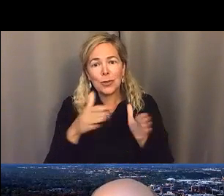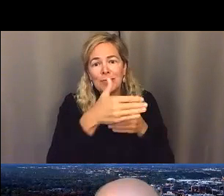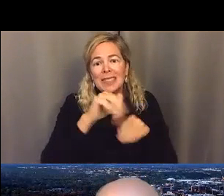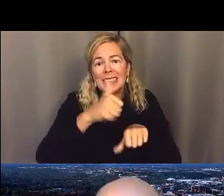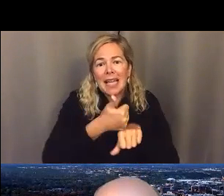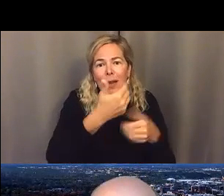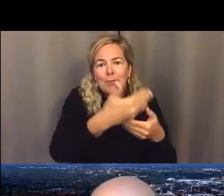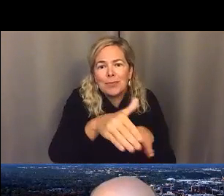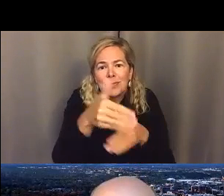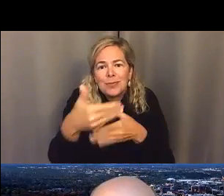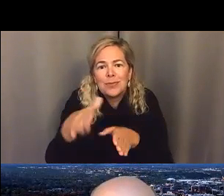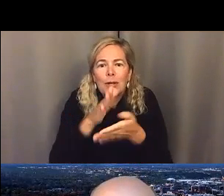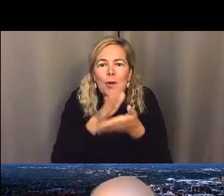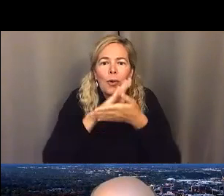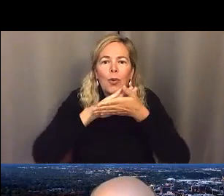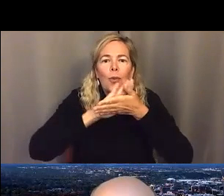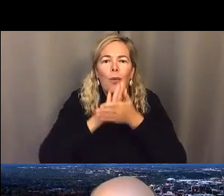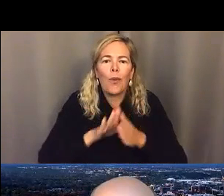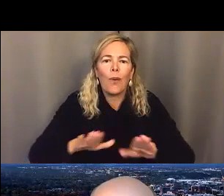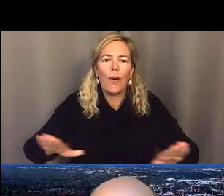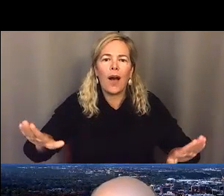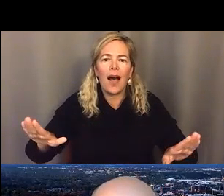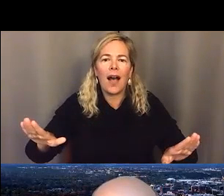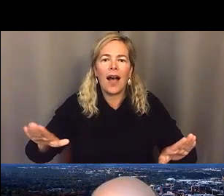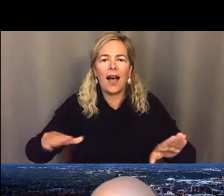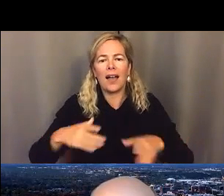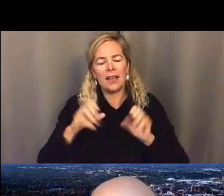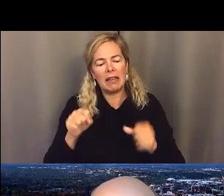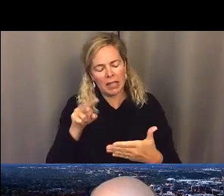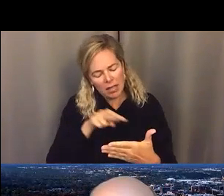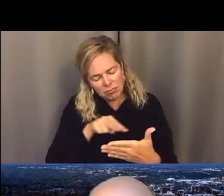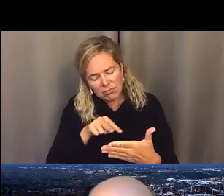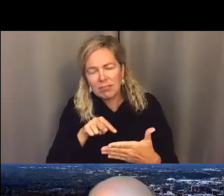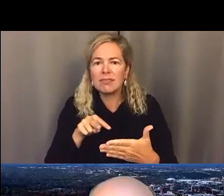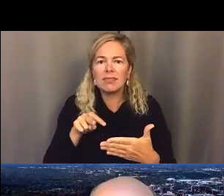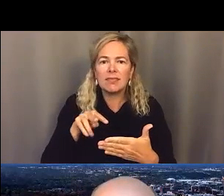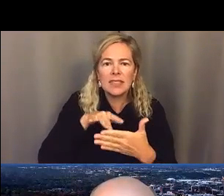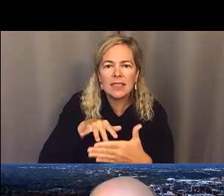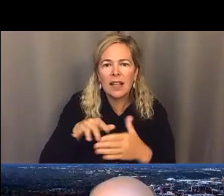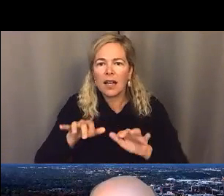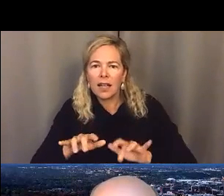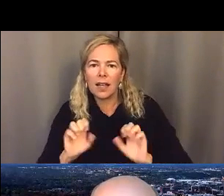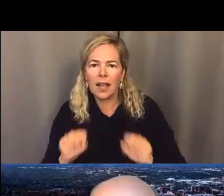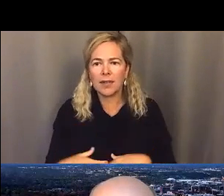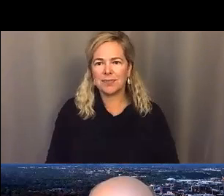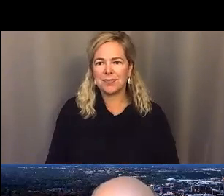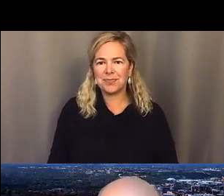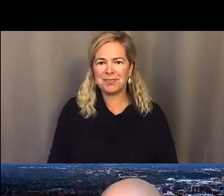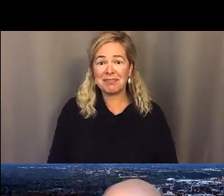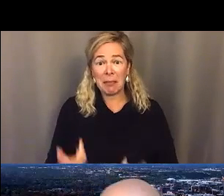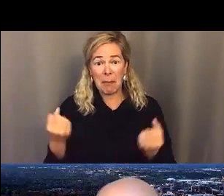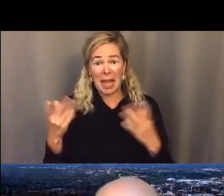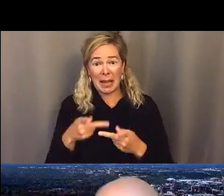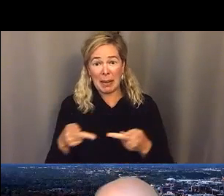to work. There's a number of faculty like myself who are not using our offices right now. We're not supposed to be using our offices